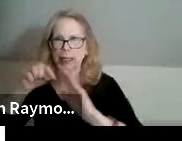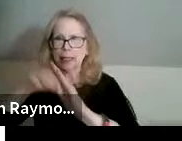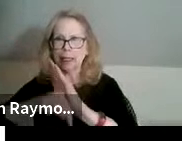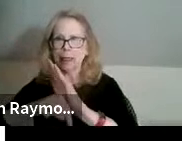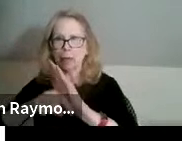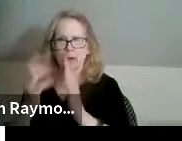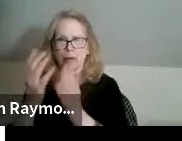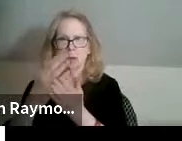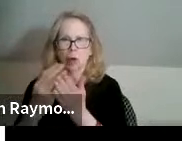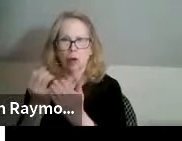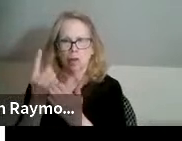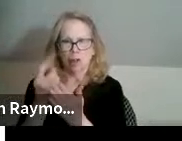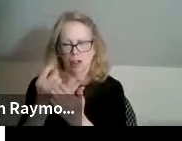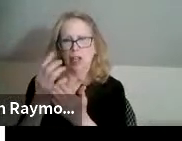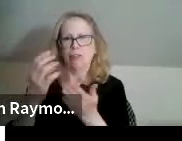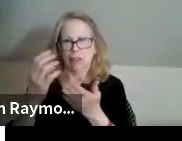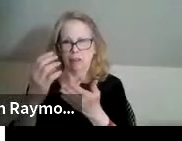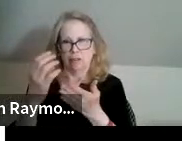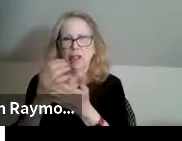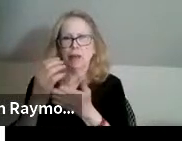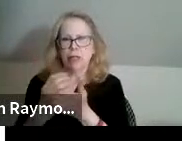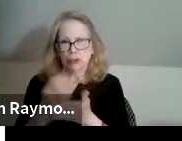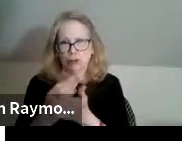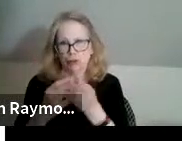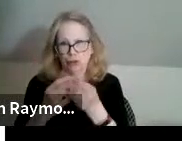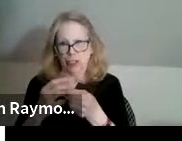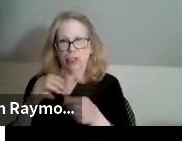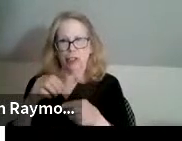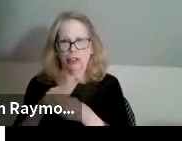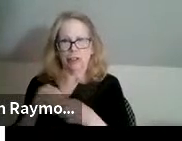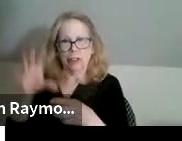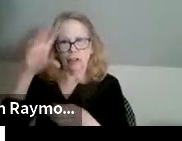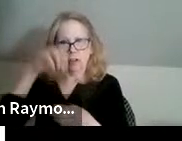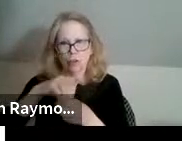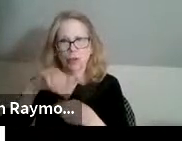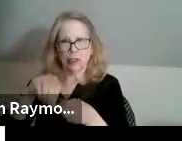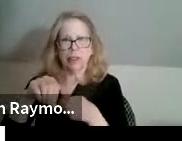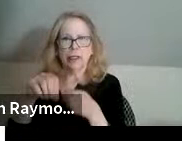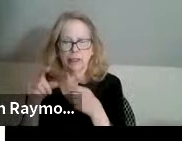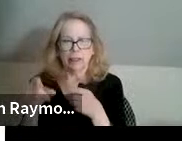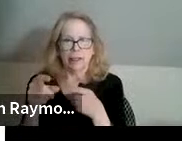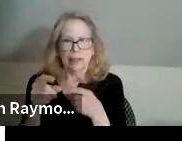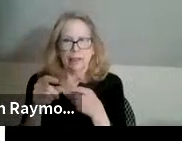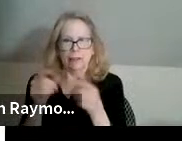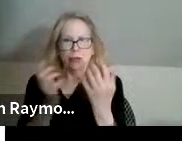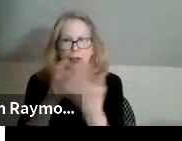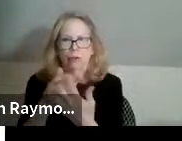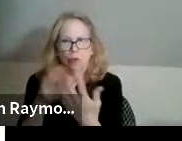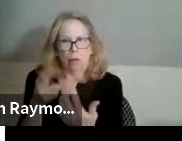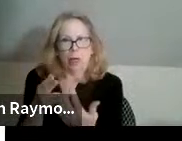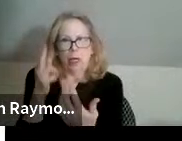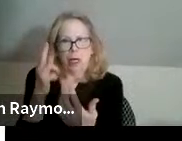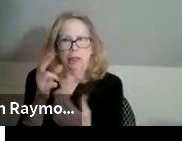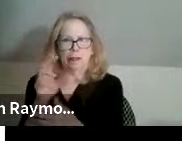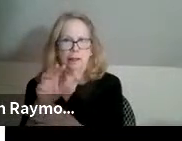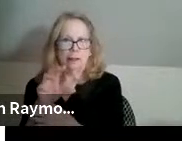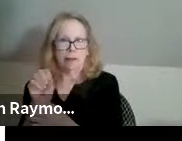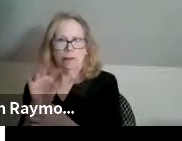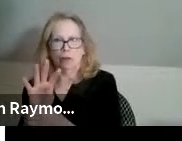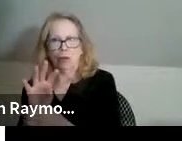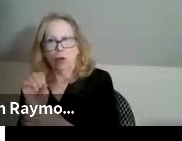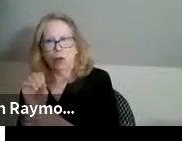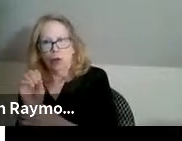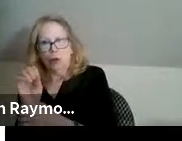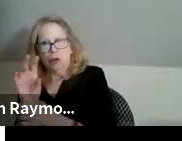images in the reach section. These are included in our online copy of the 508 standards.